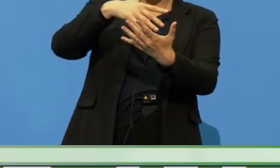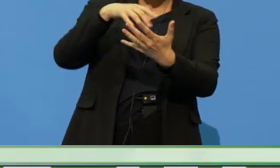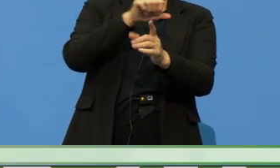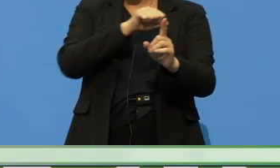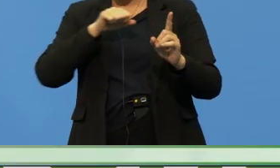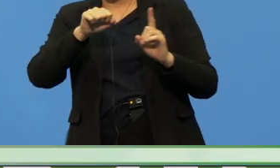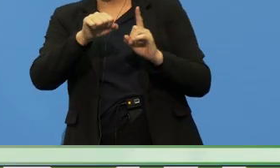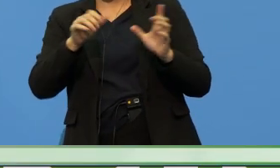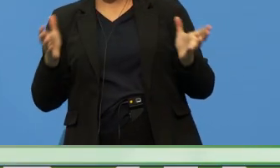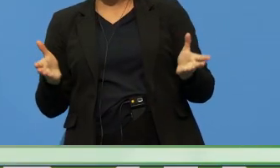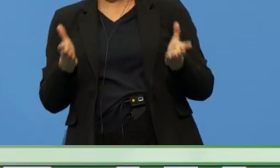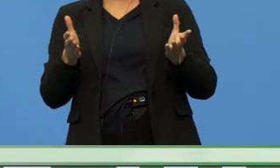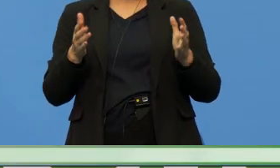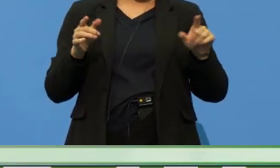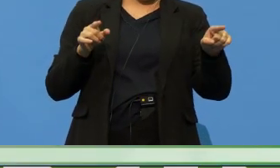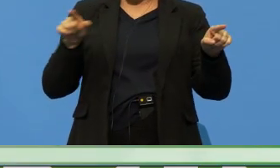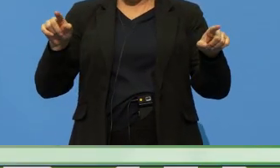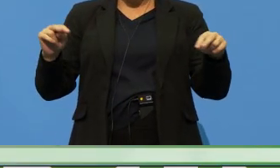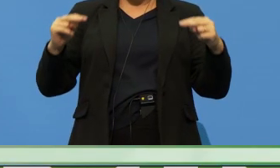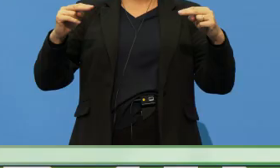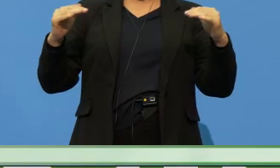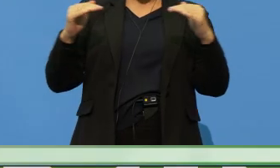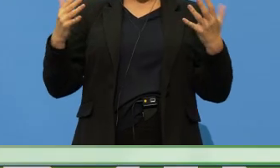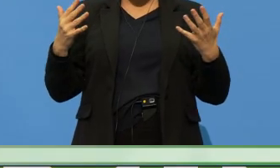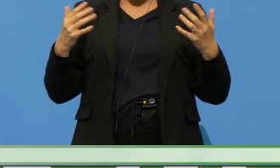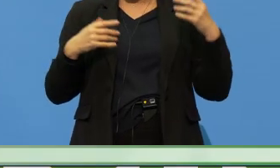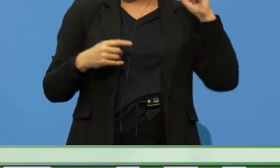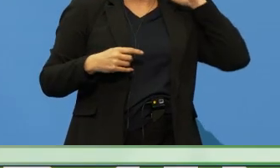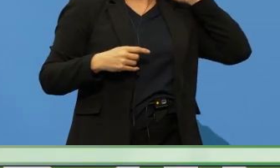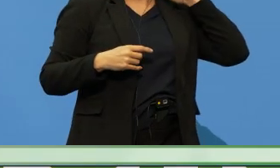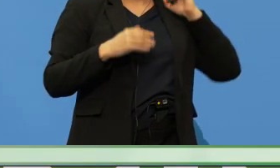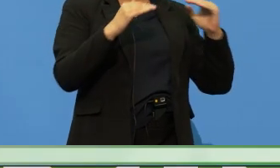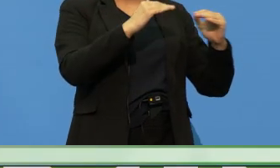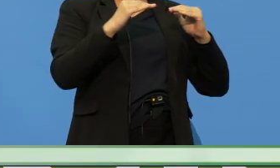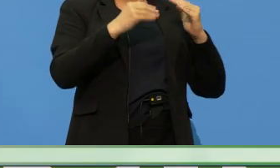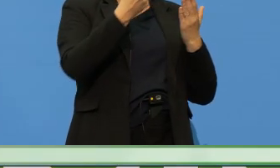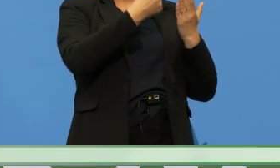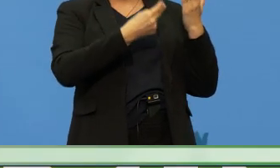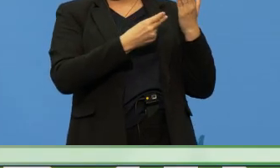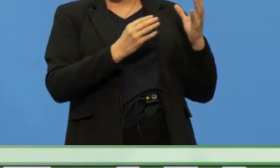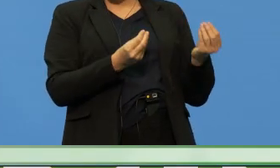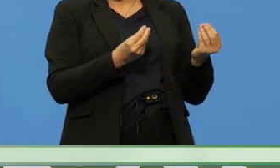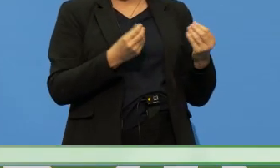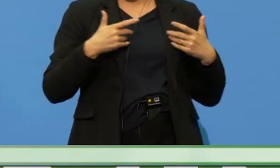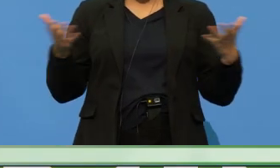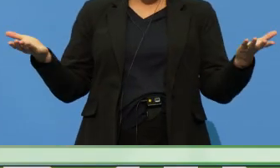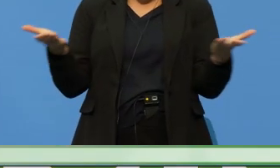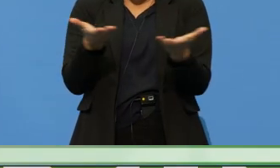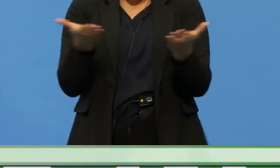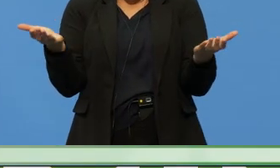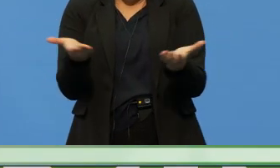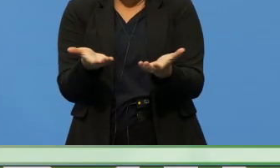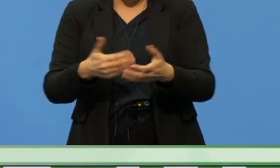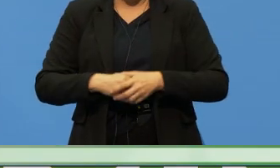what Mace wanted and intended. One of the first quotes from him, it dates back to the 80s, he actually